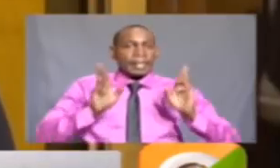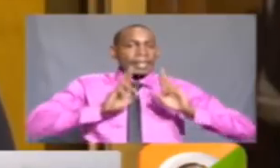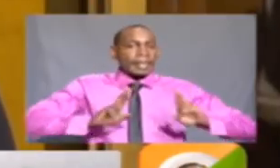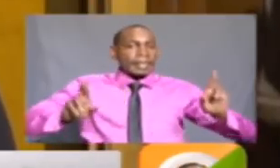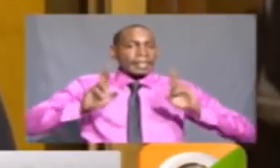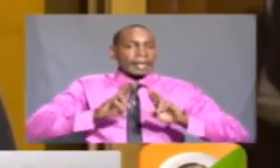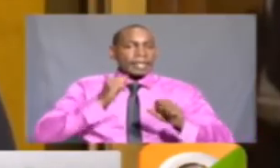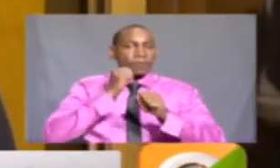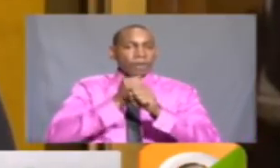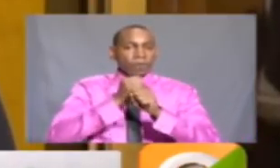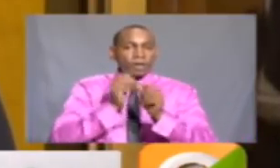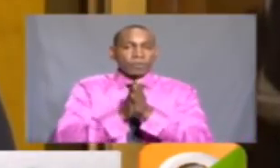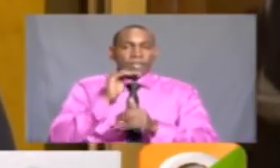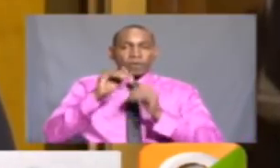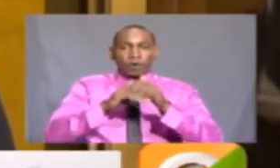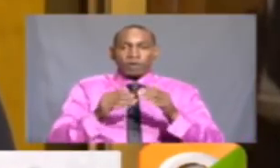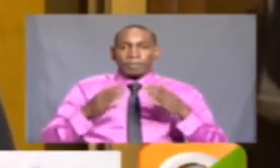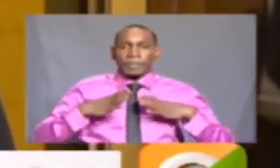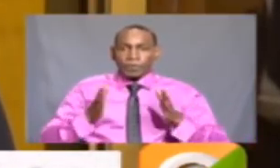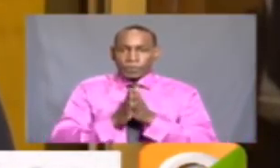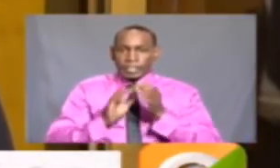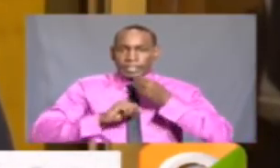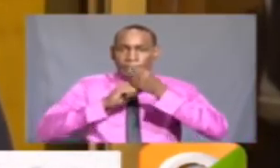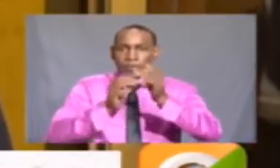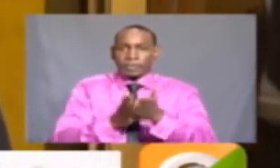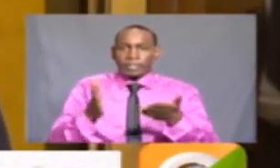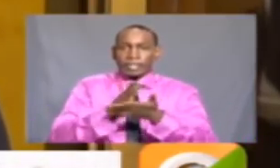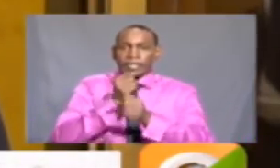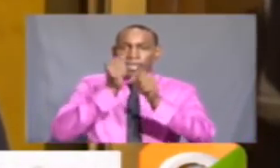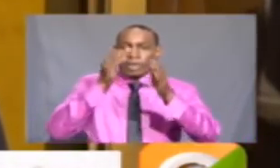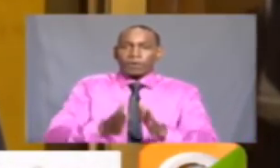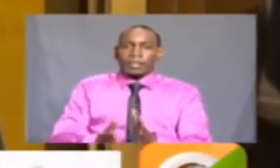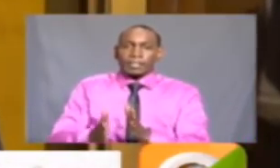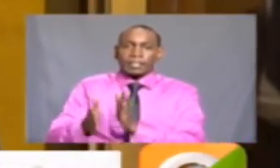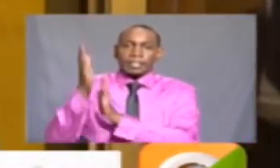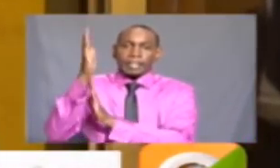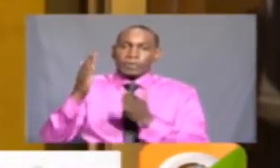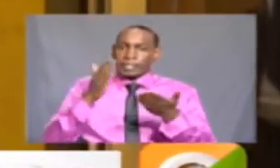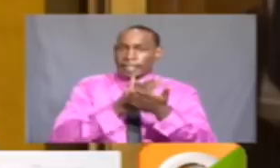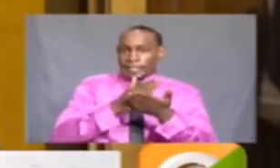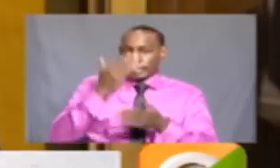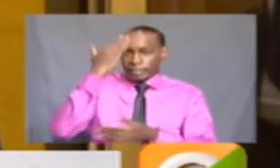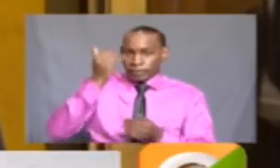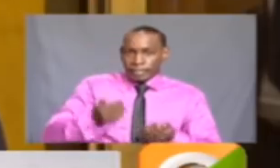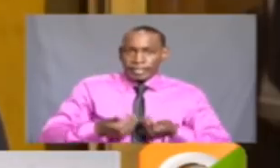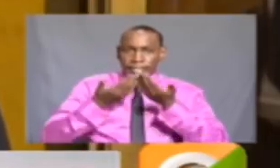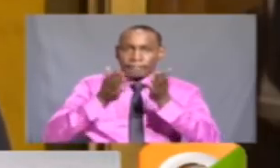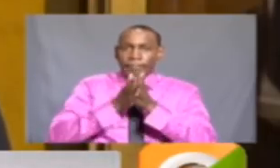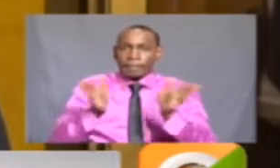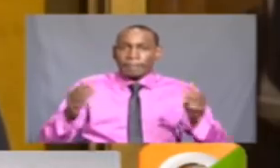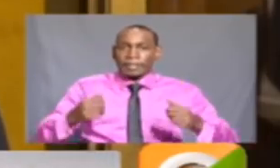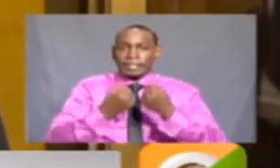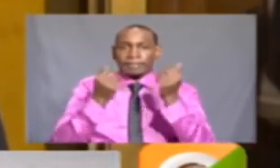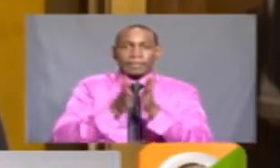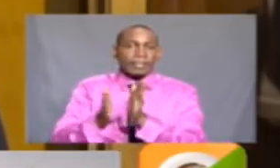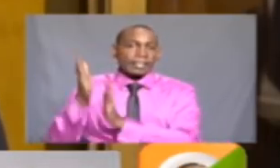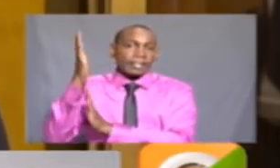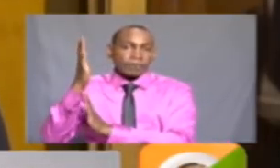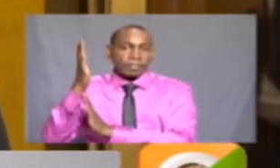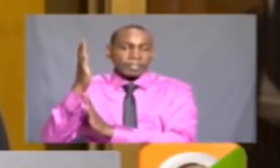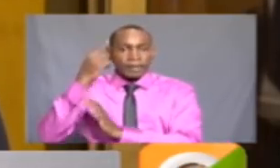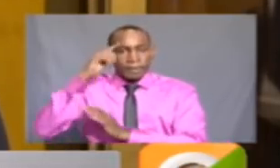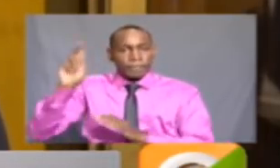persons of goodwill and all stakeholders in the security sector so as to provide public safety and security to